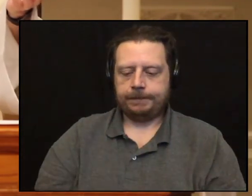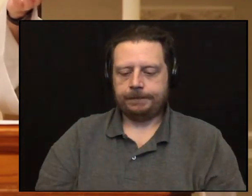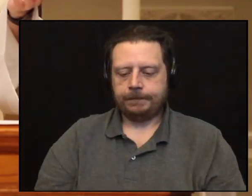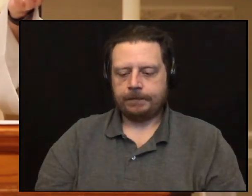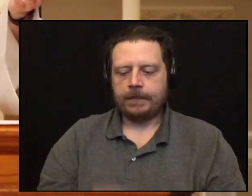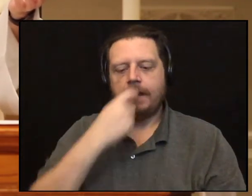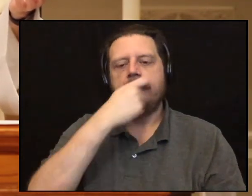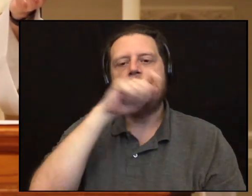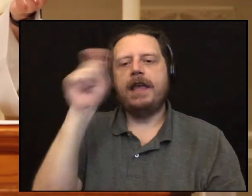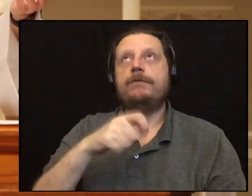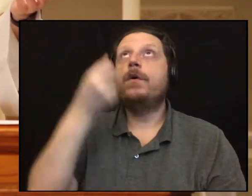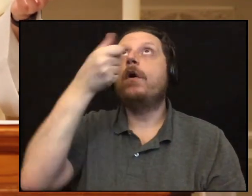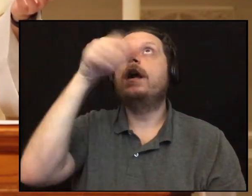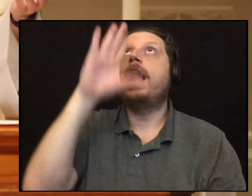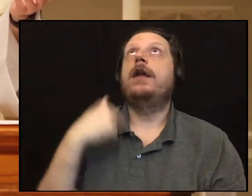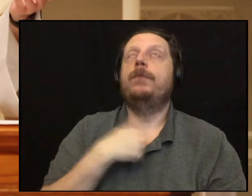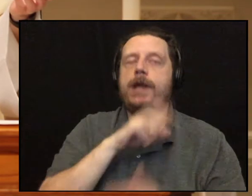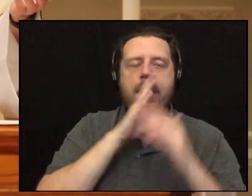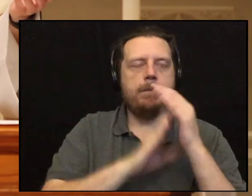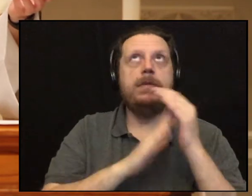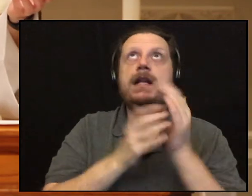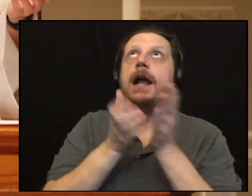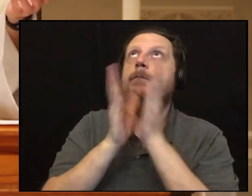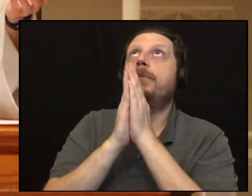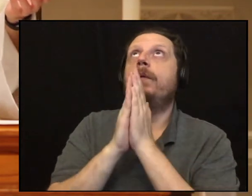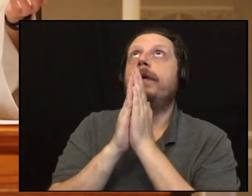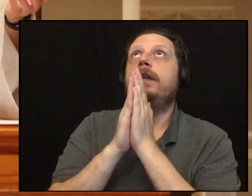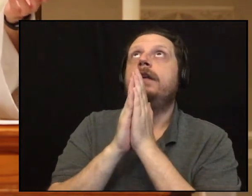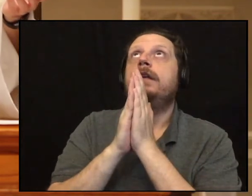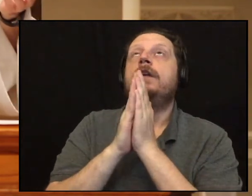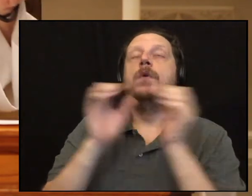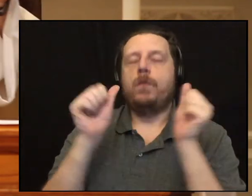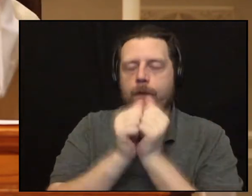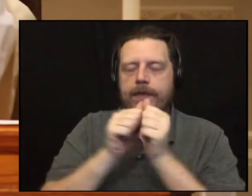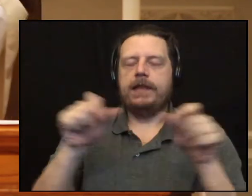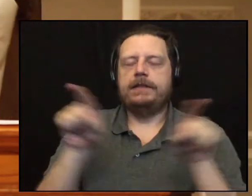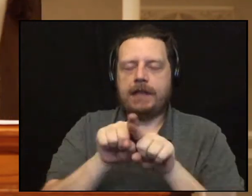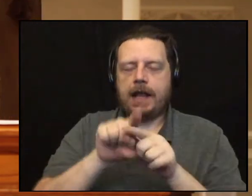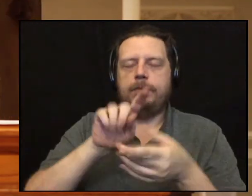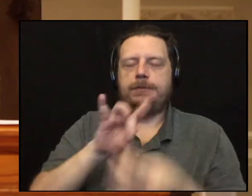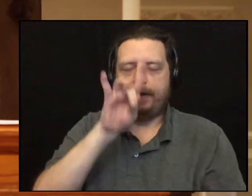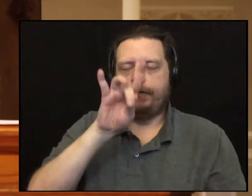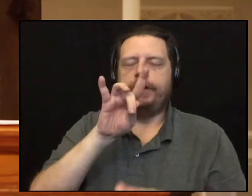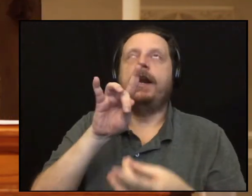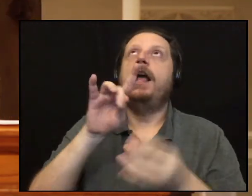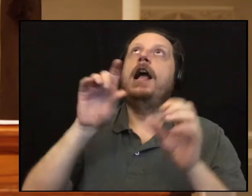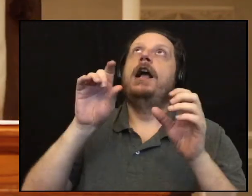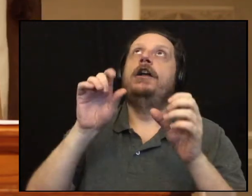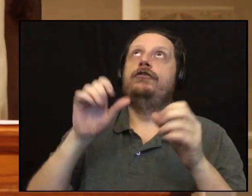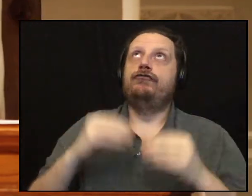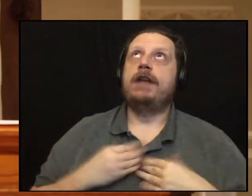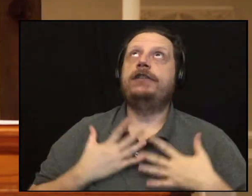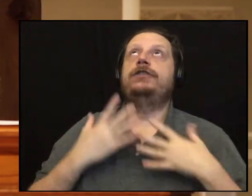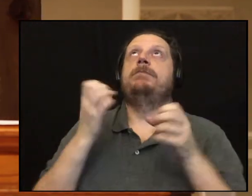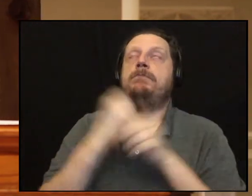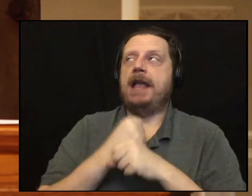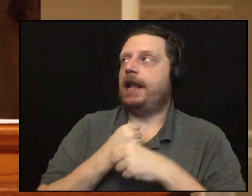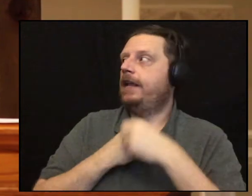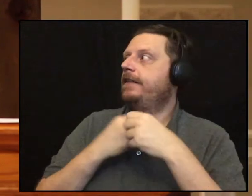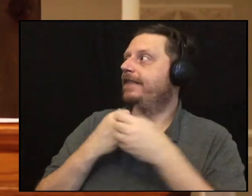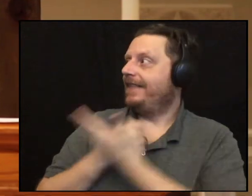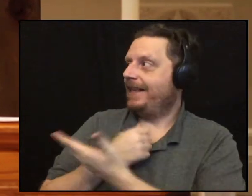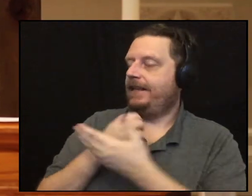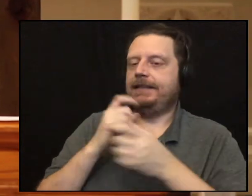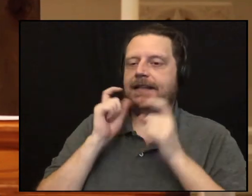Therefore, O God, we humbly implore you, by the same Spirit, graciously make holy these gifts we have brought to you